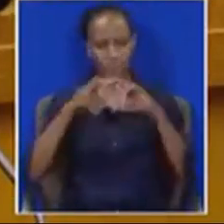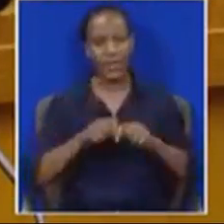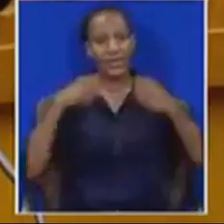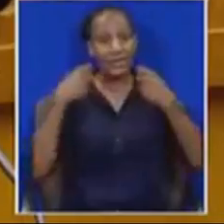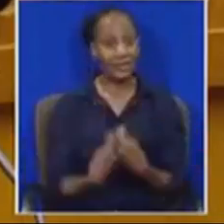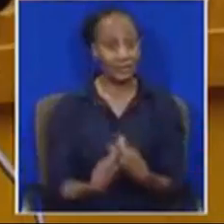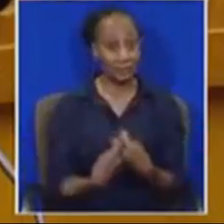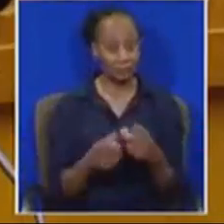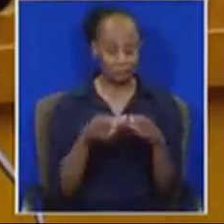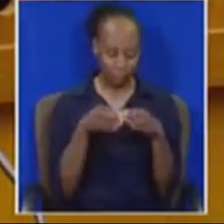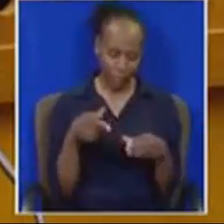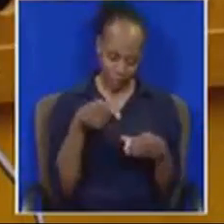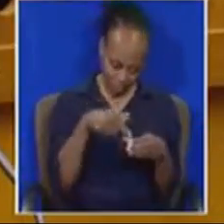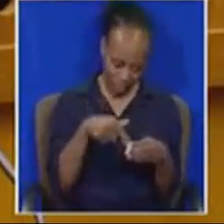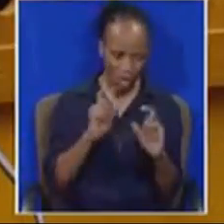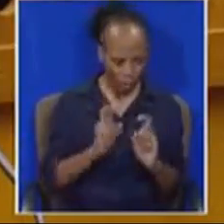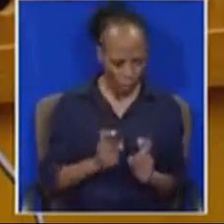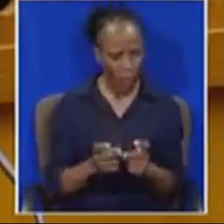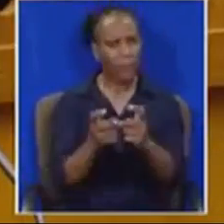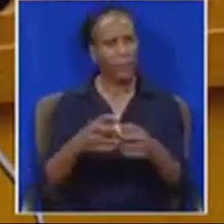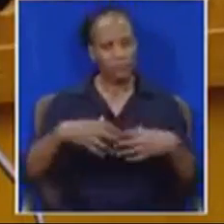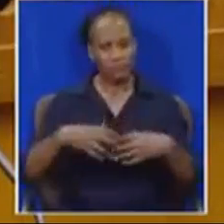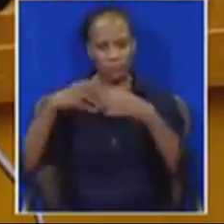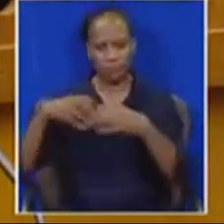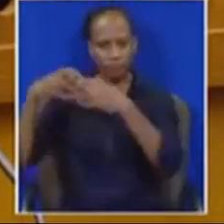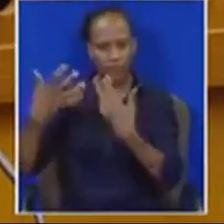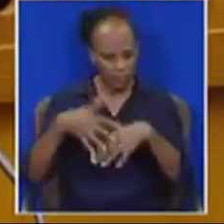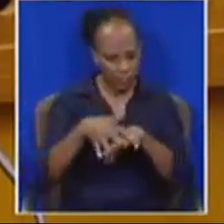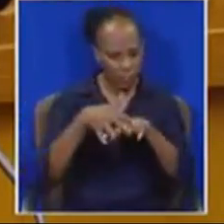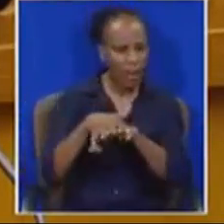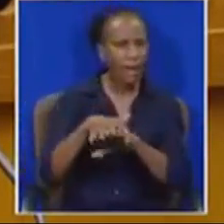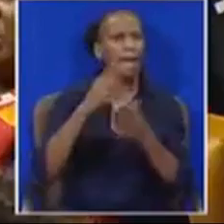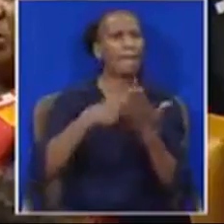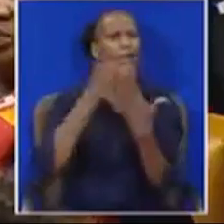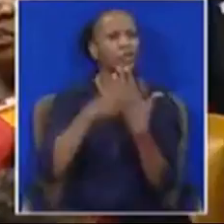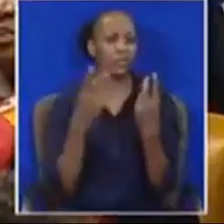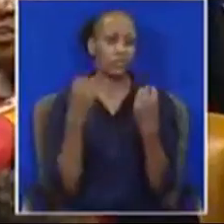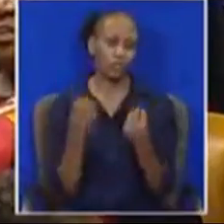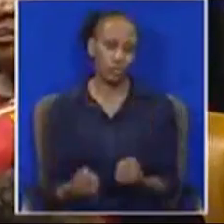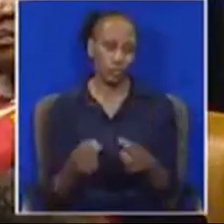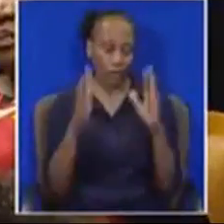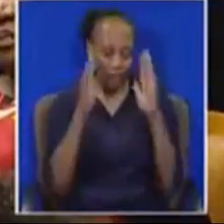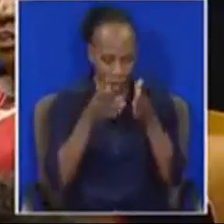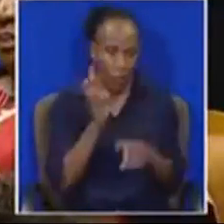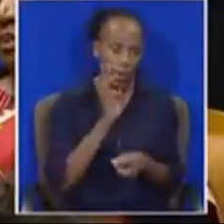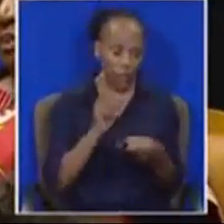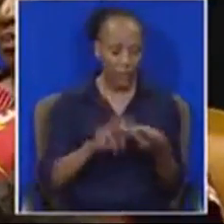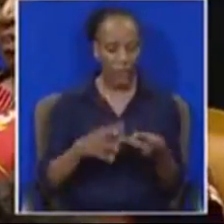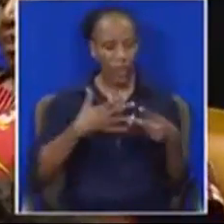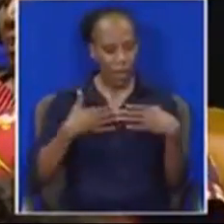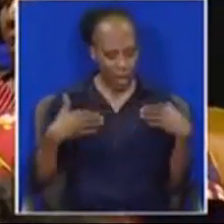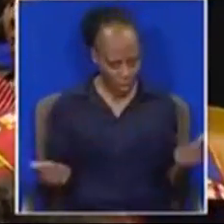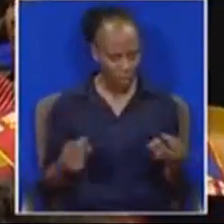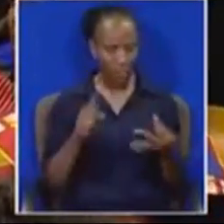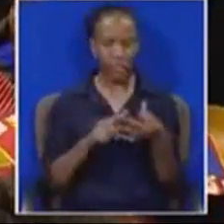up implementation of new projects, particularly water projects, health facilities, and